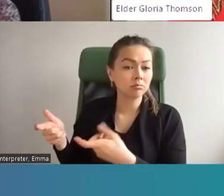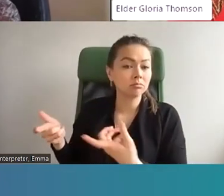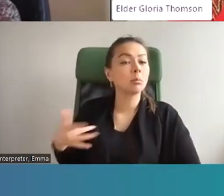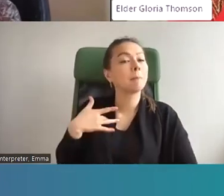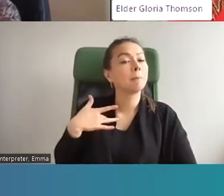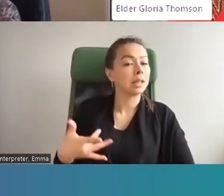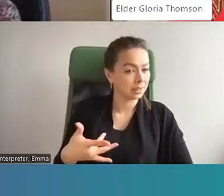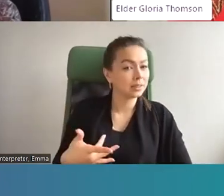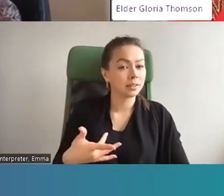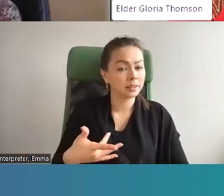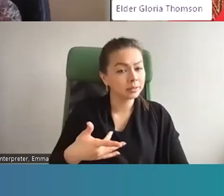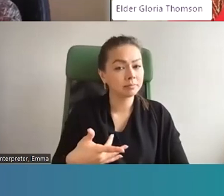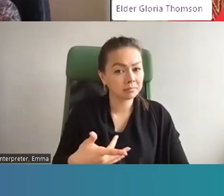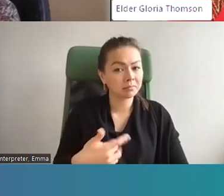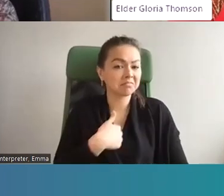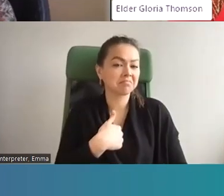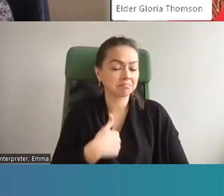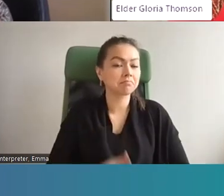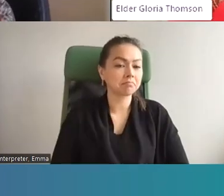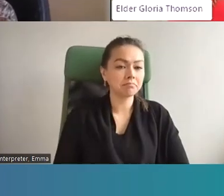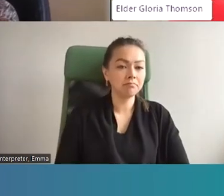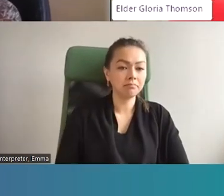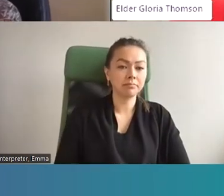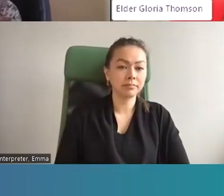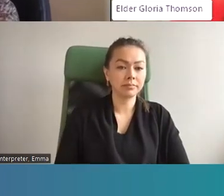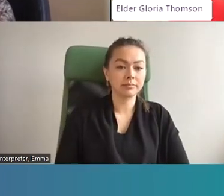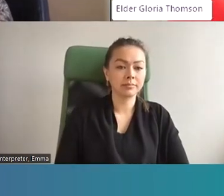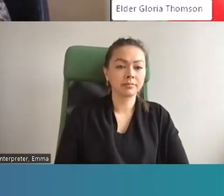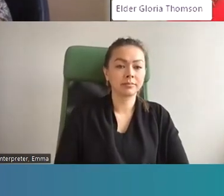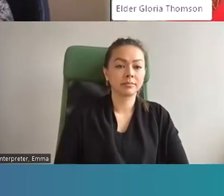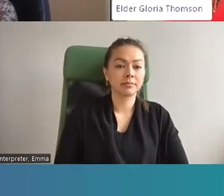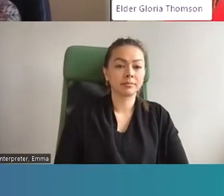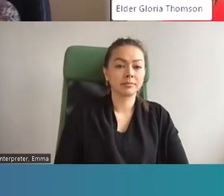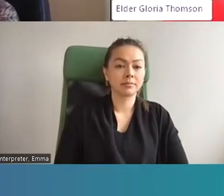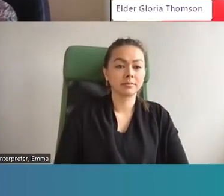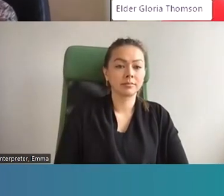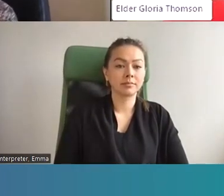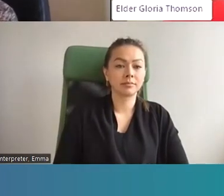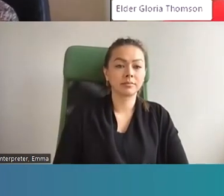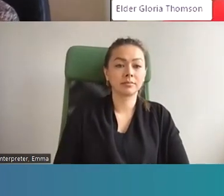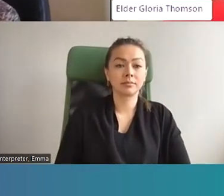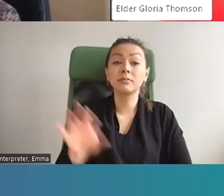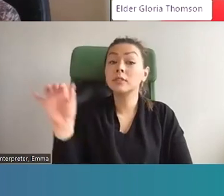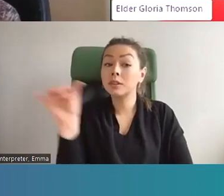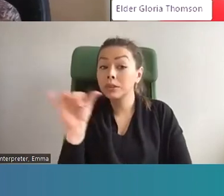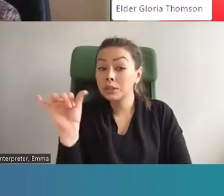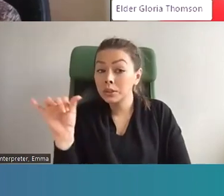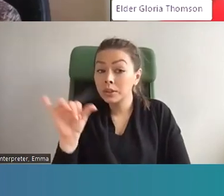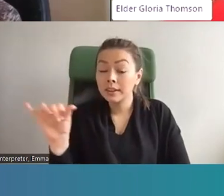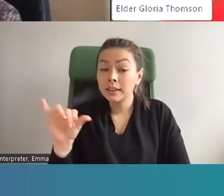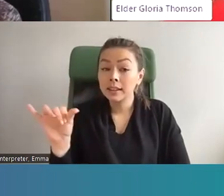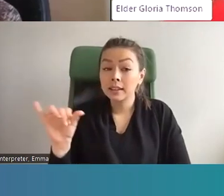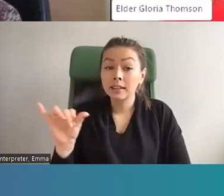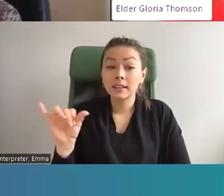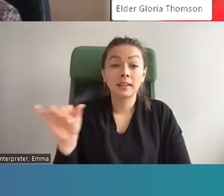that's what I'd like. Beautiful. And also vegetable oil for my